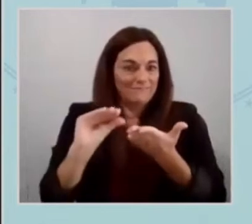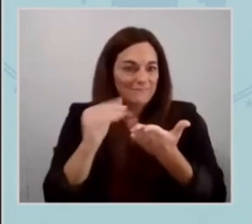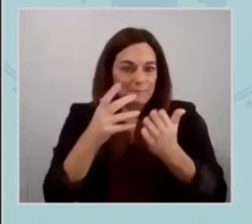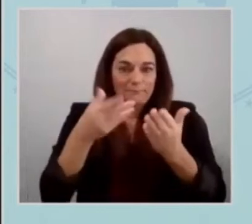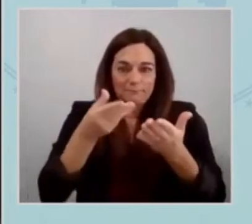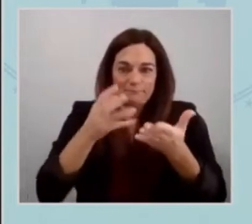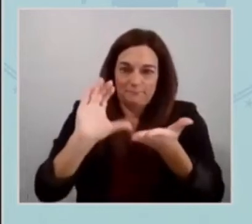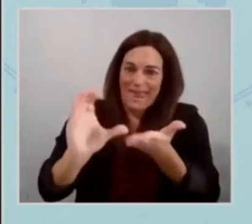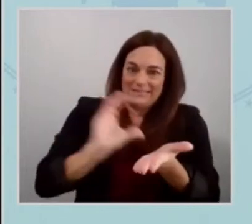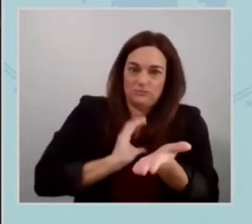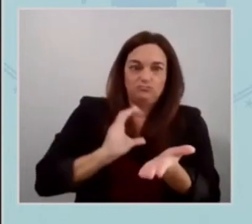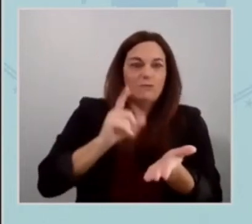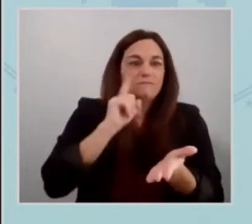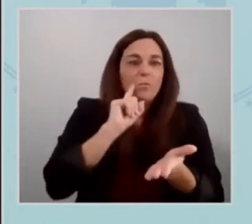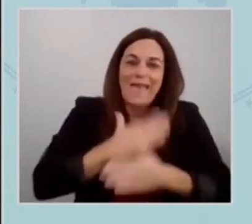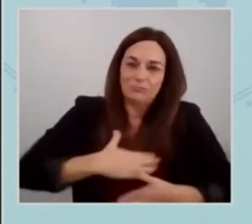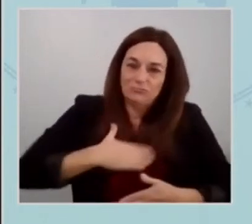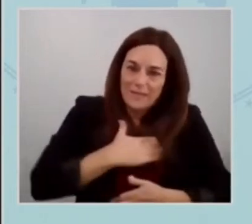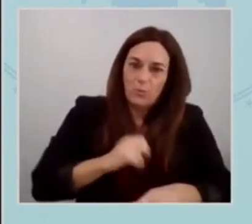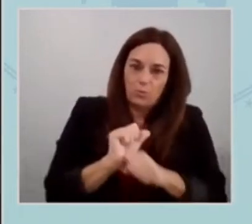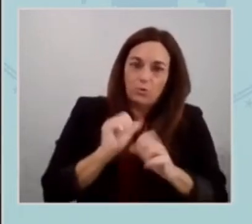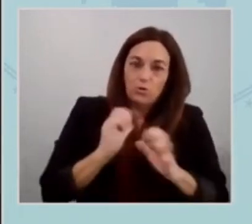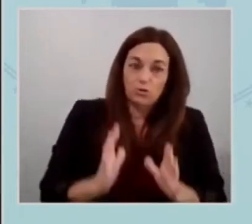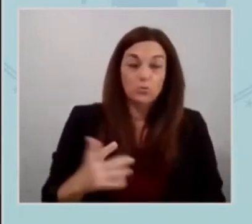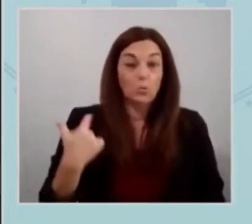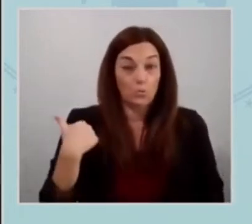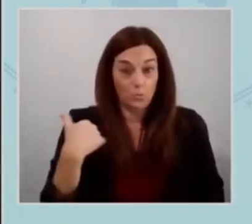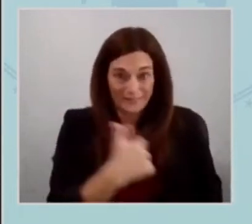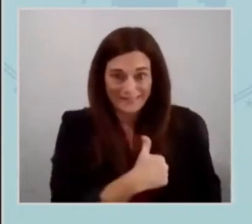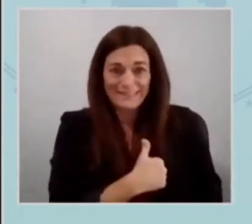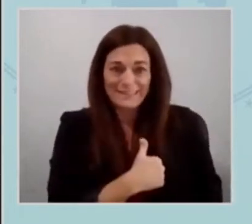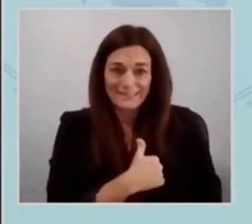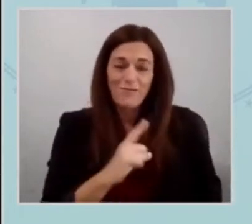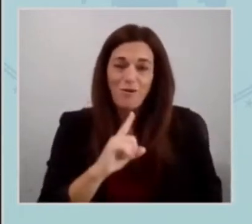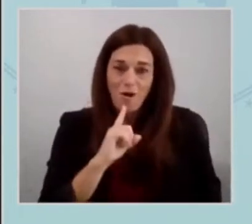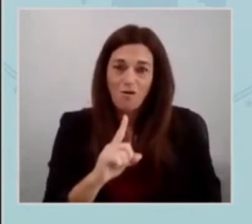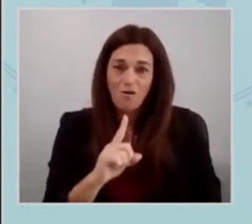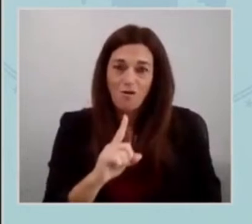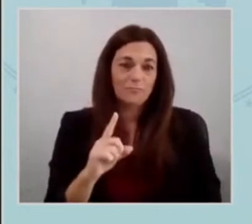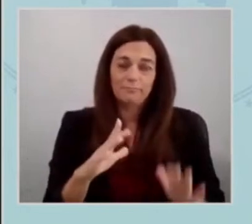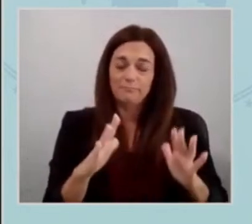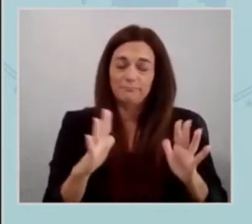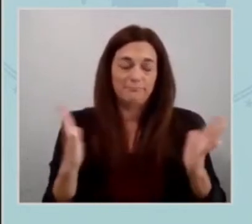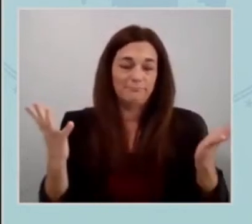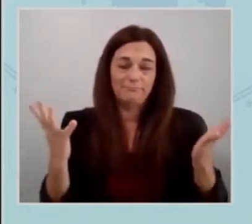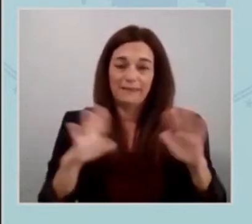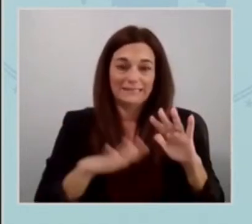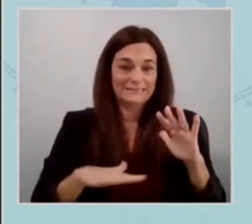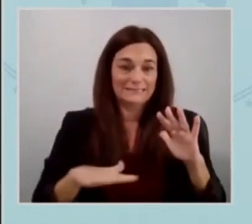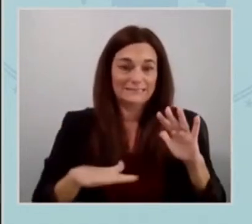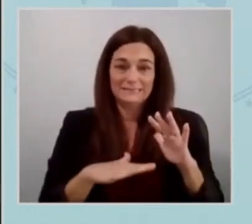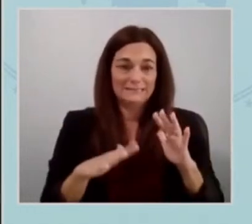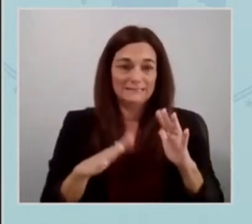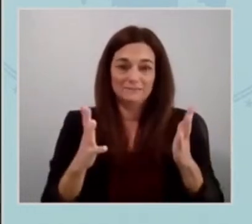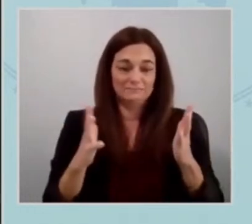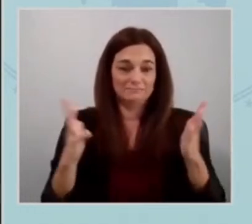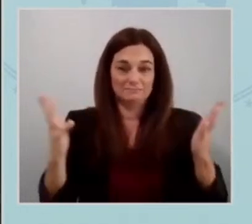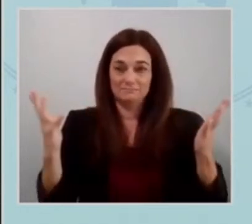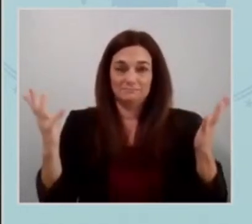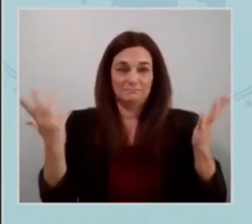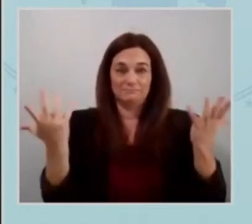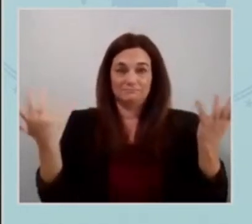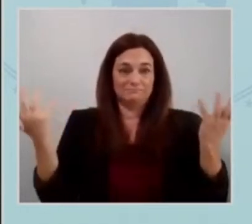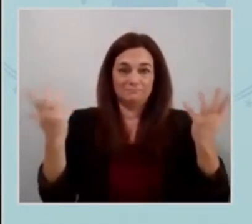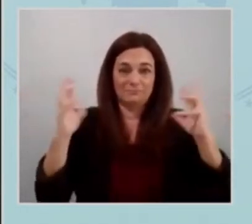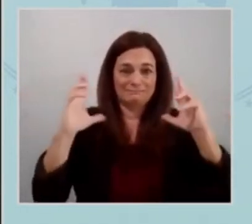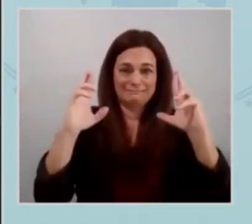type of relief package for actual entertainment workers. We are